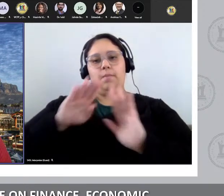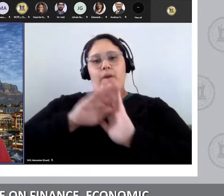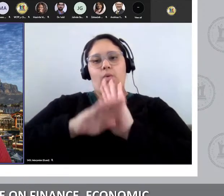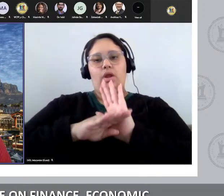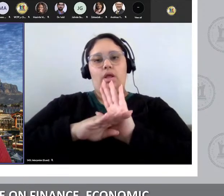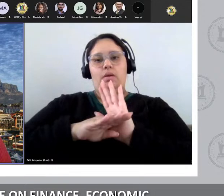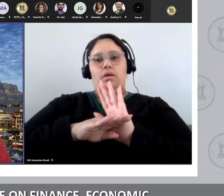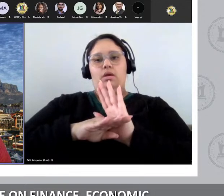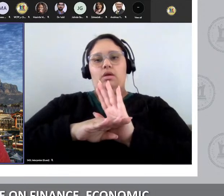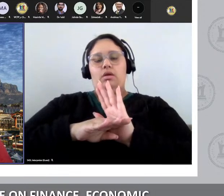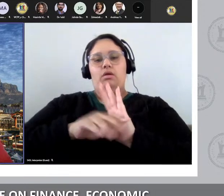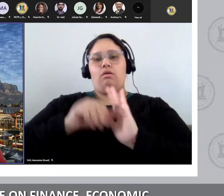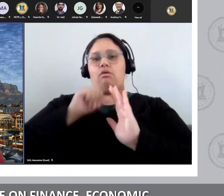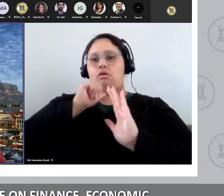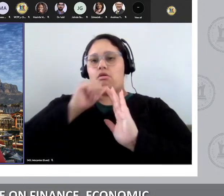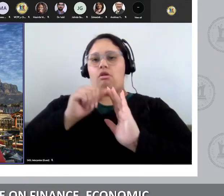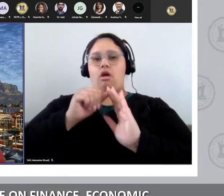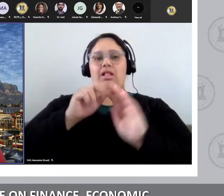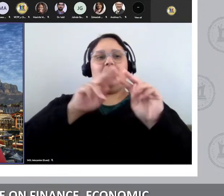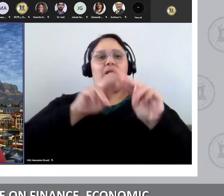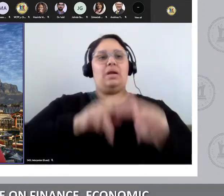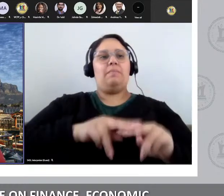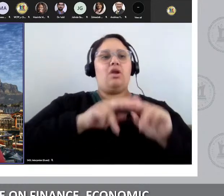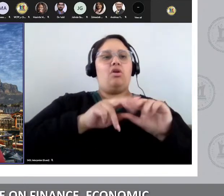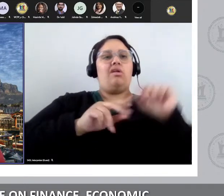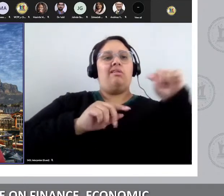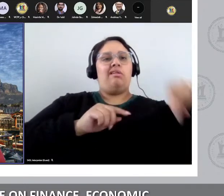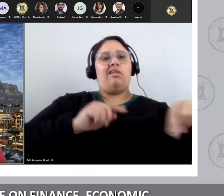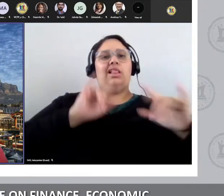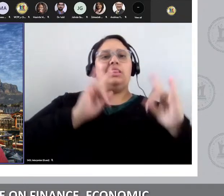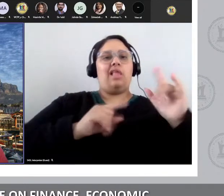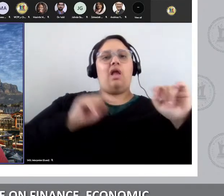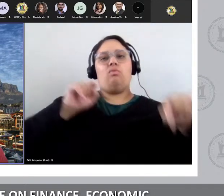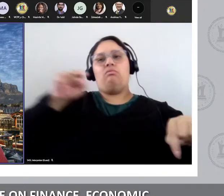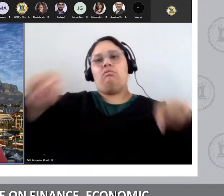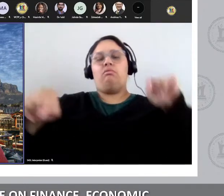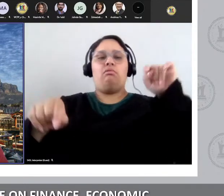program isn't a kind of town planning project,